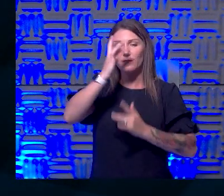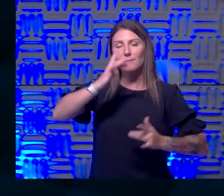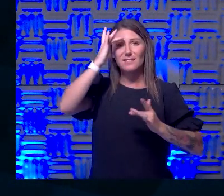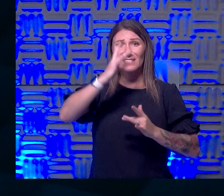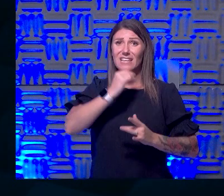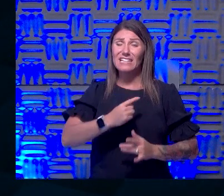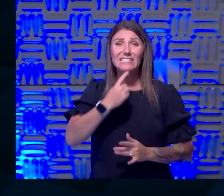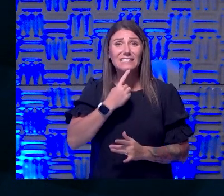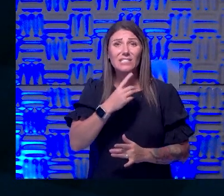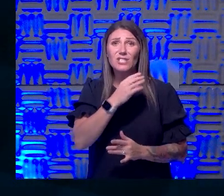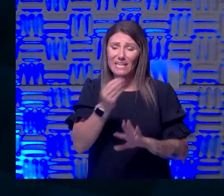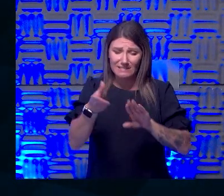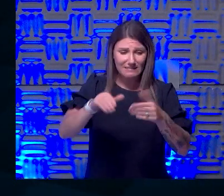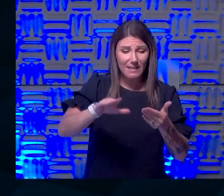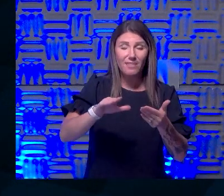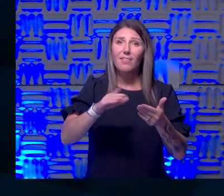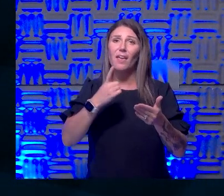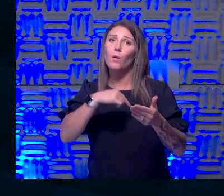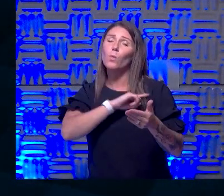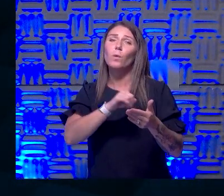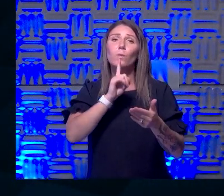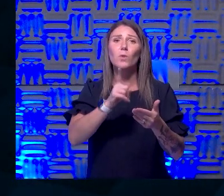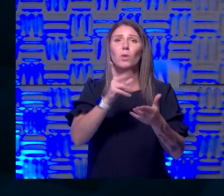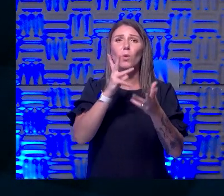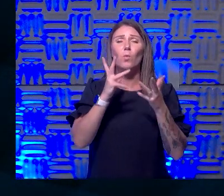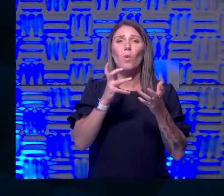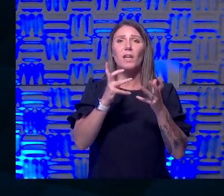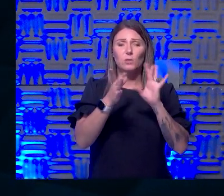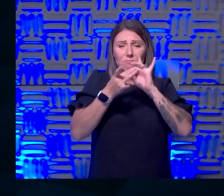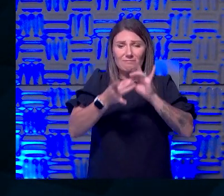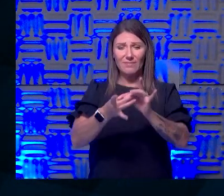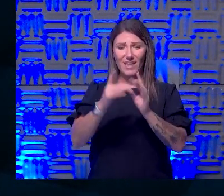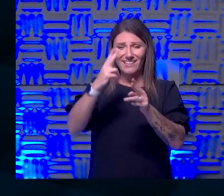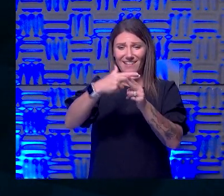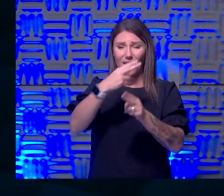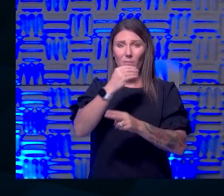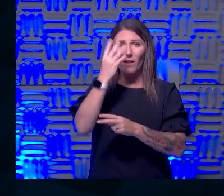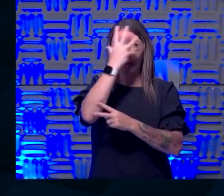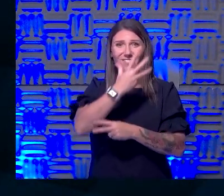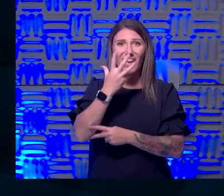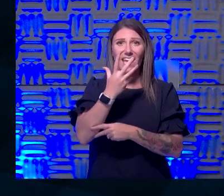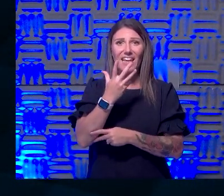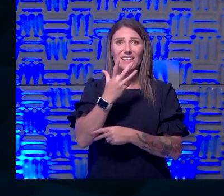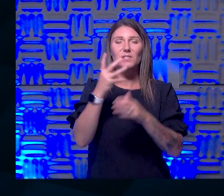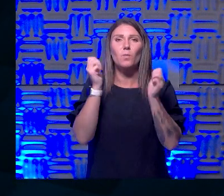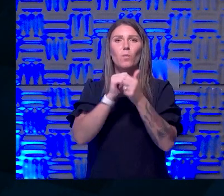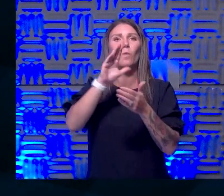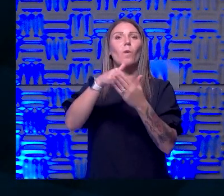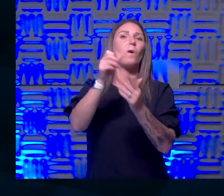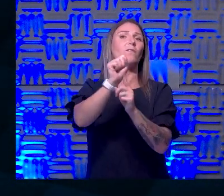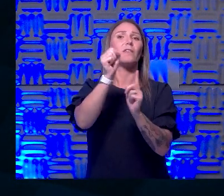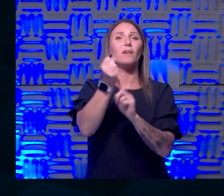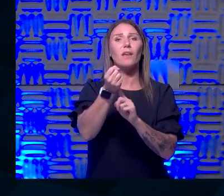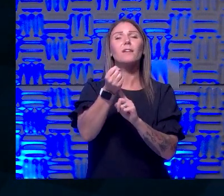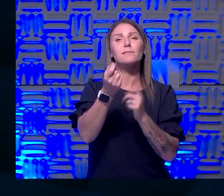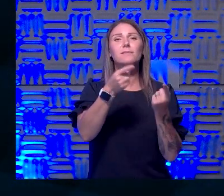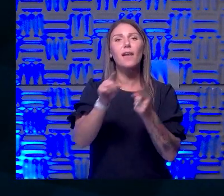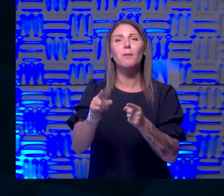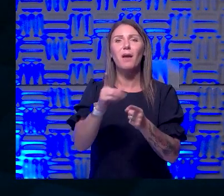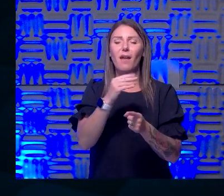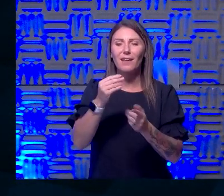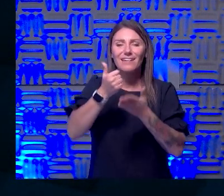it's serious and that it's deadly. And we really want to put a name and a face to these cases and help